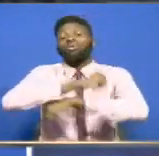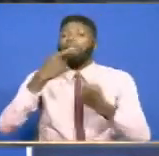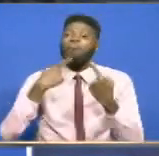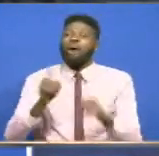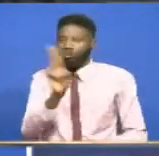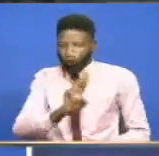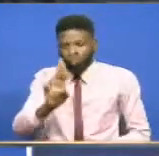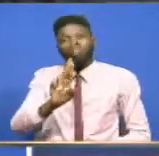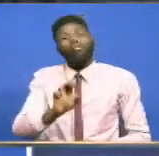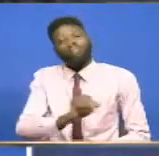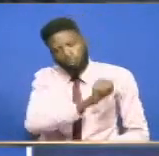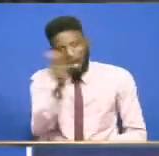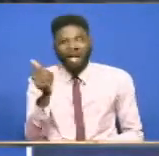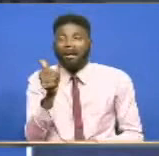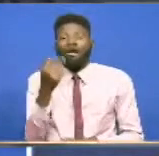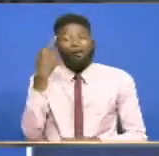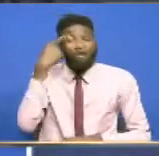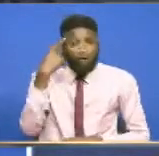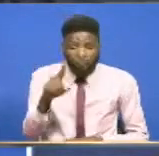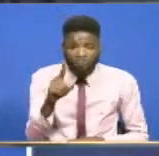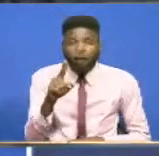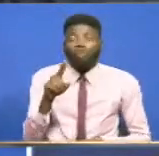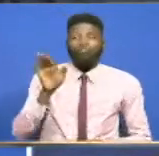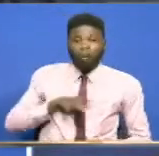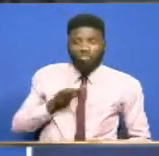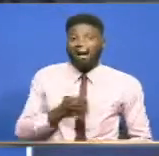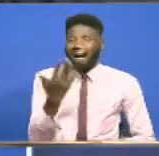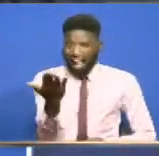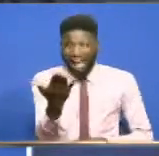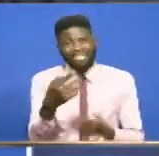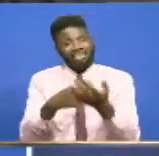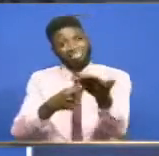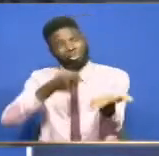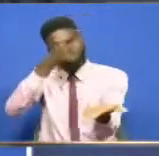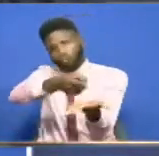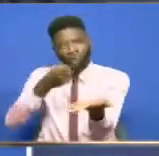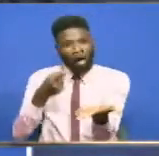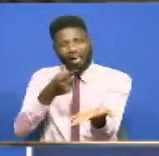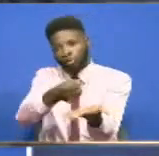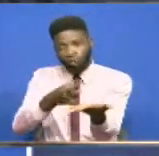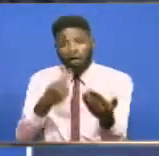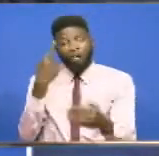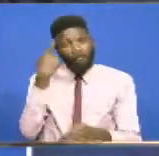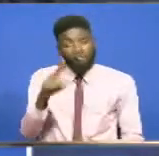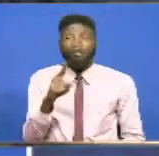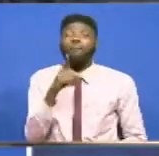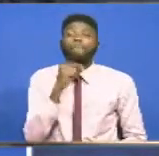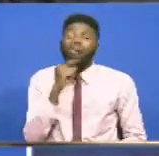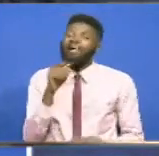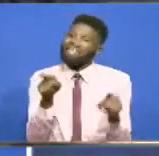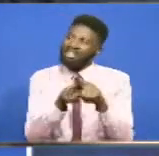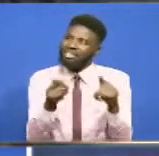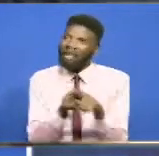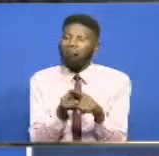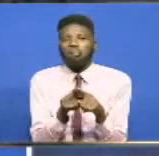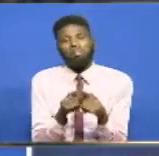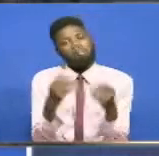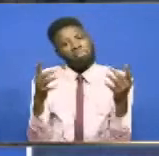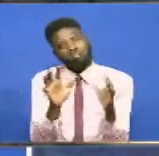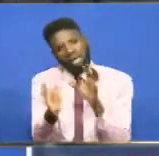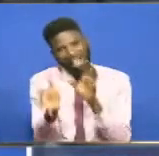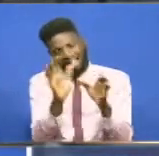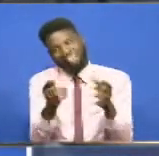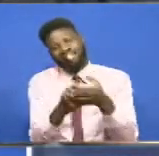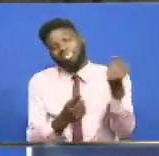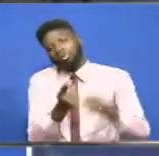female child, you shall use the hand, extended hand. For the boy child, they're very well formed back